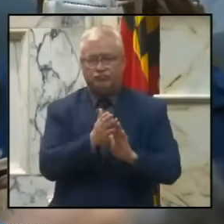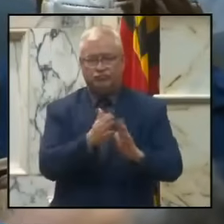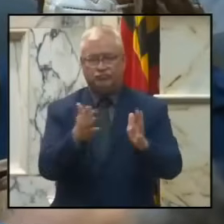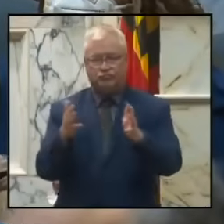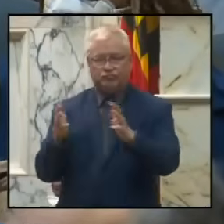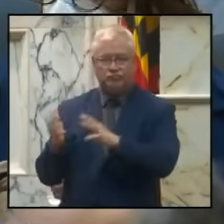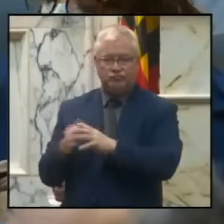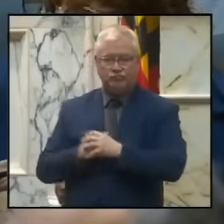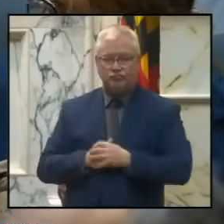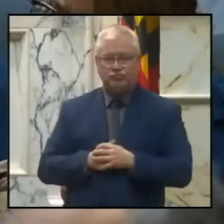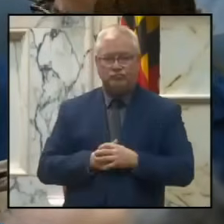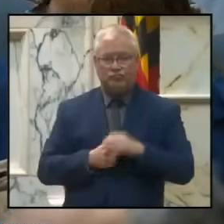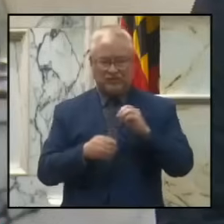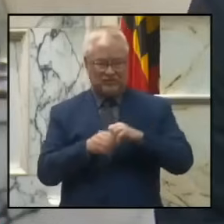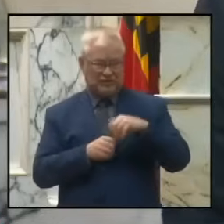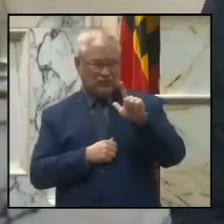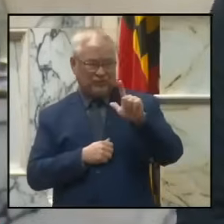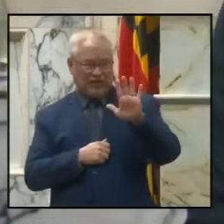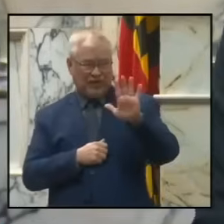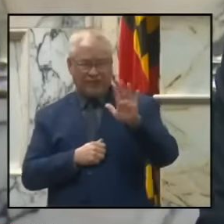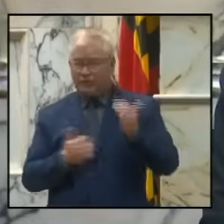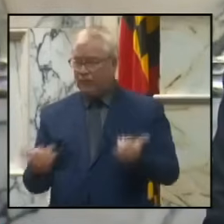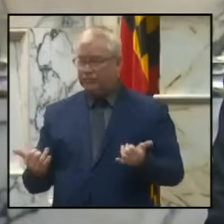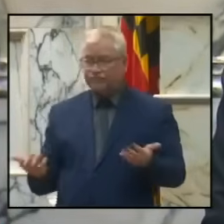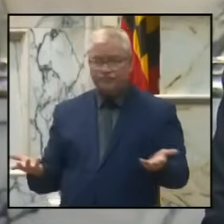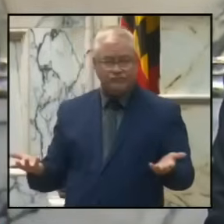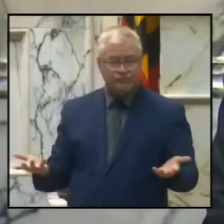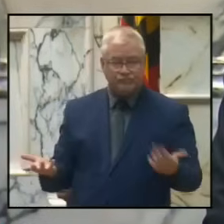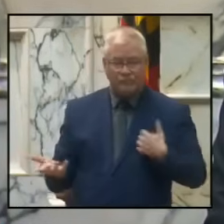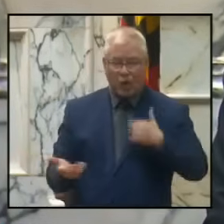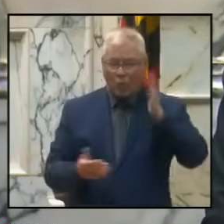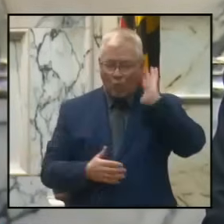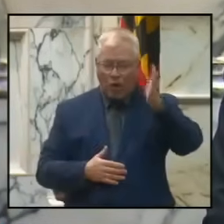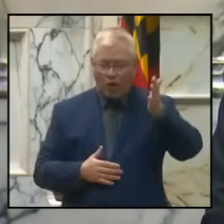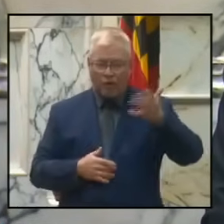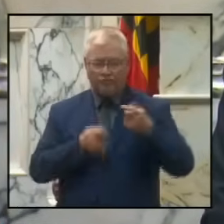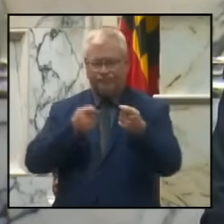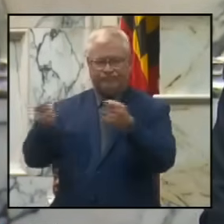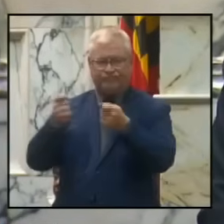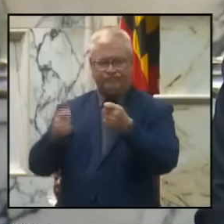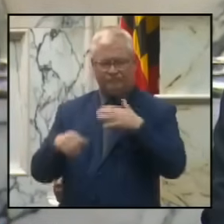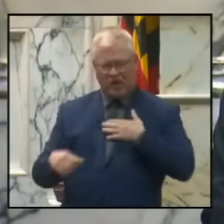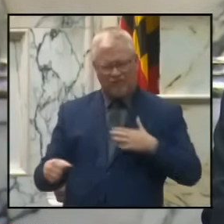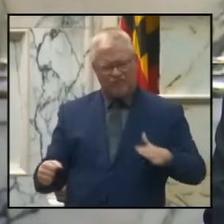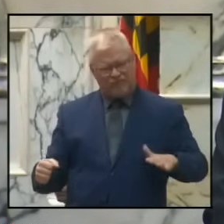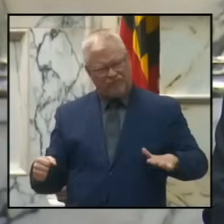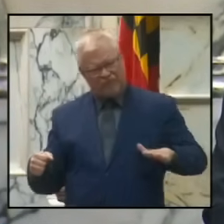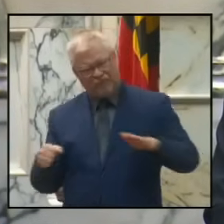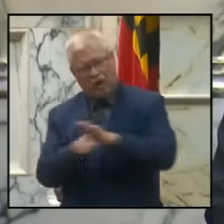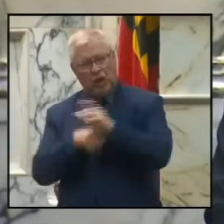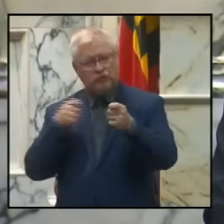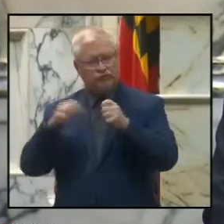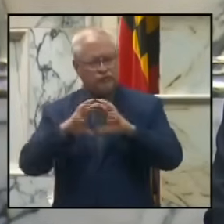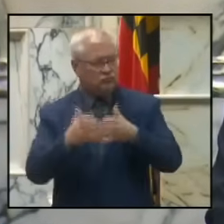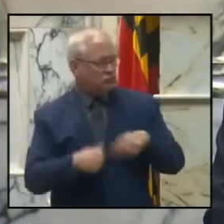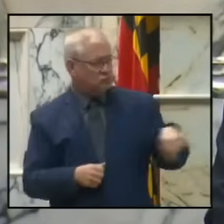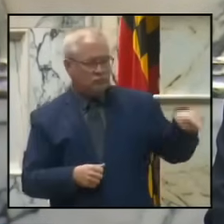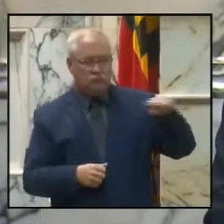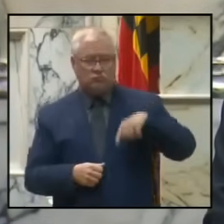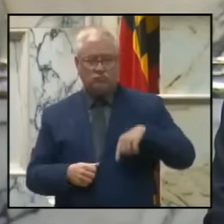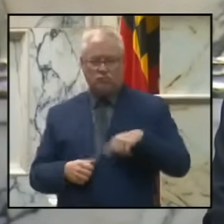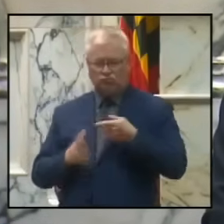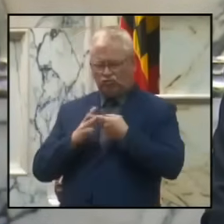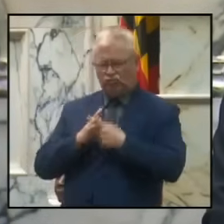And in 2025, I will be directing my entire administration to begin